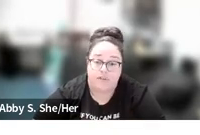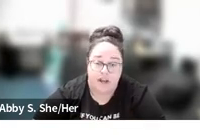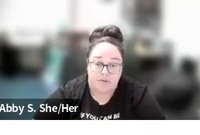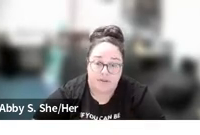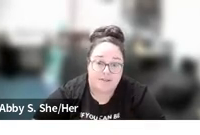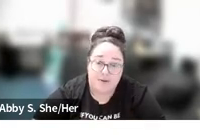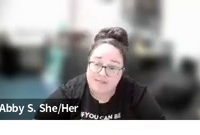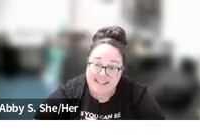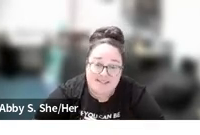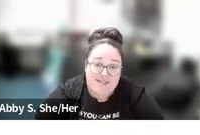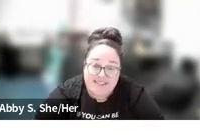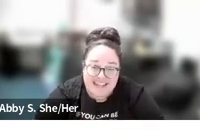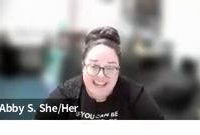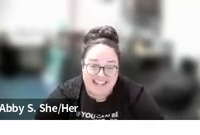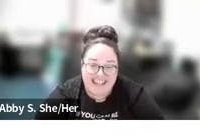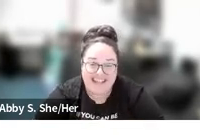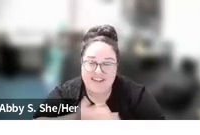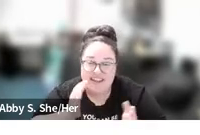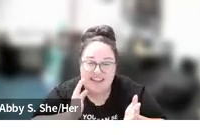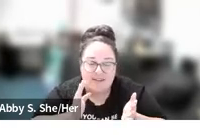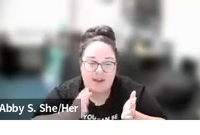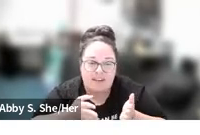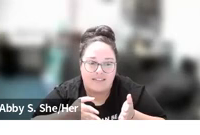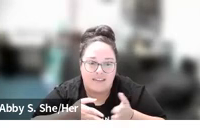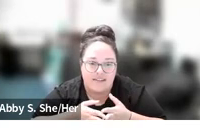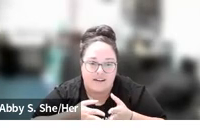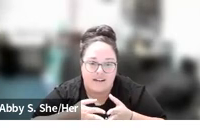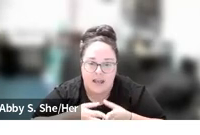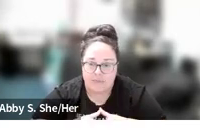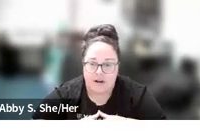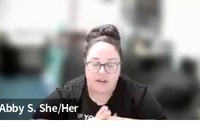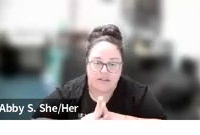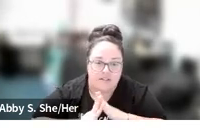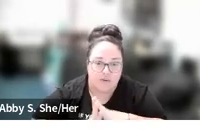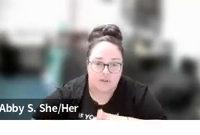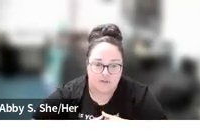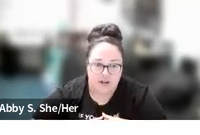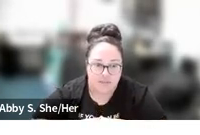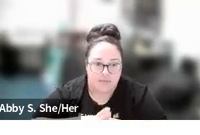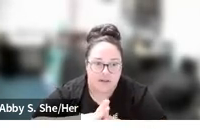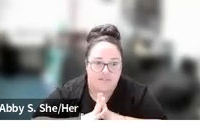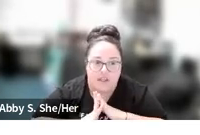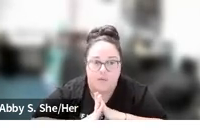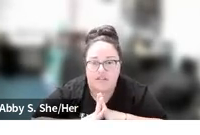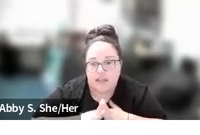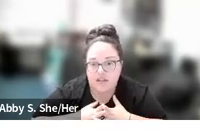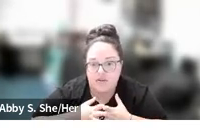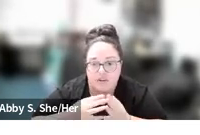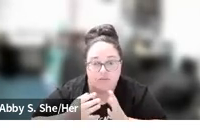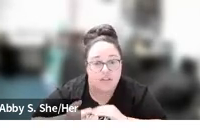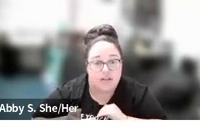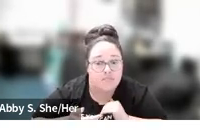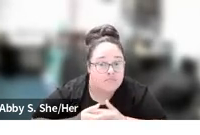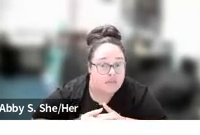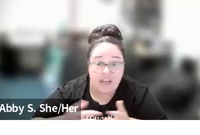will be weird for Apple because that's normally like when things are an Apple product, it's only used for Apple. But I feel like when it's